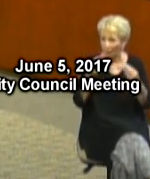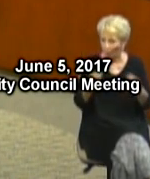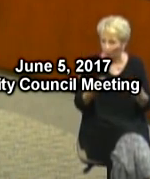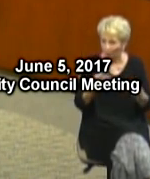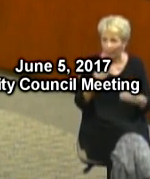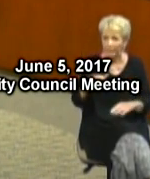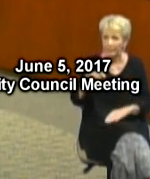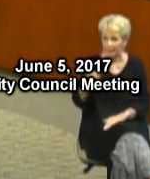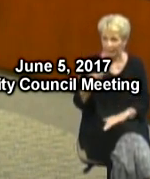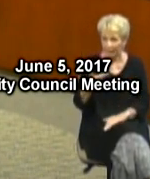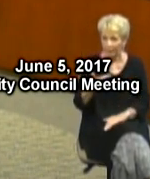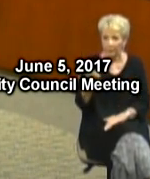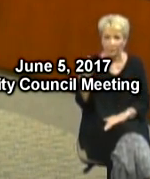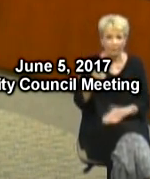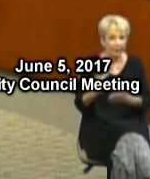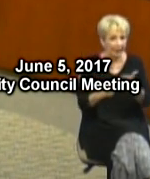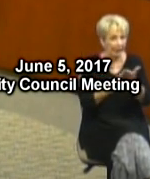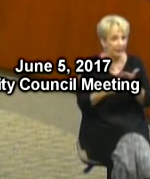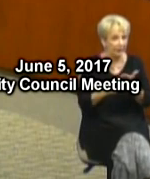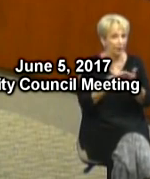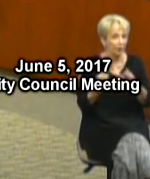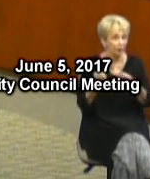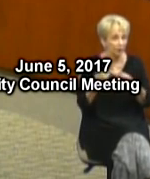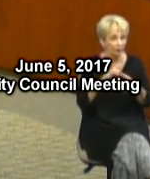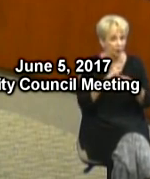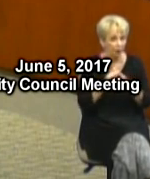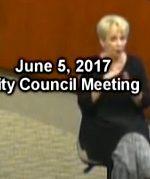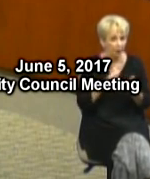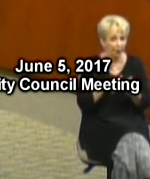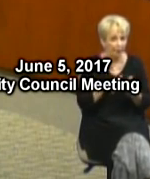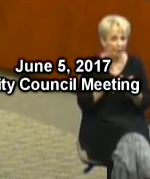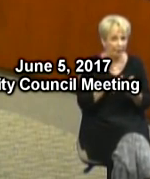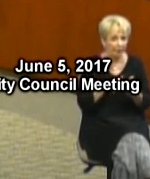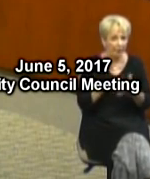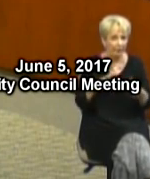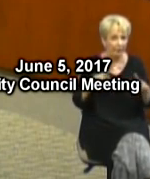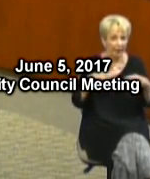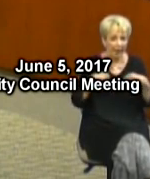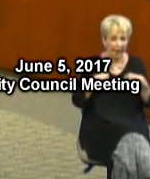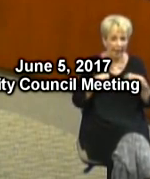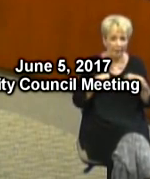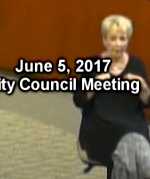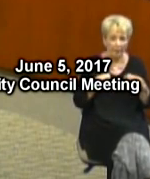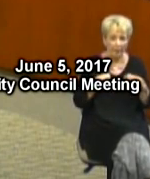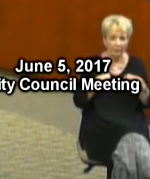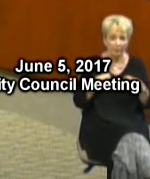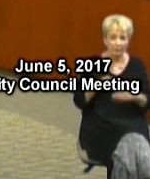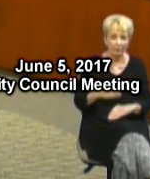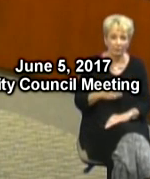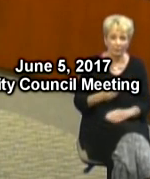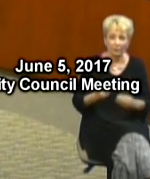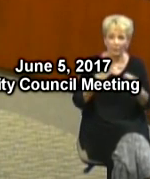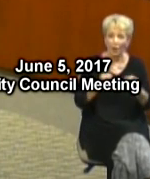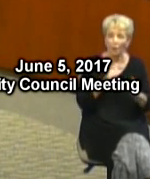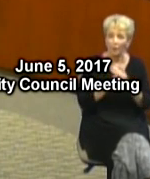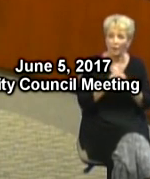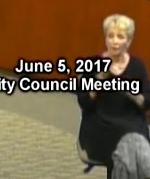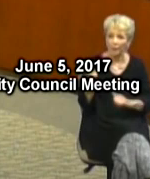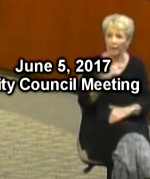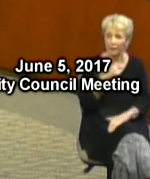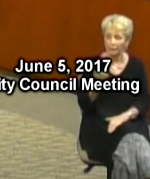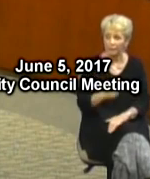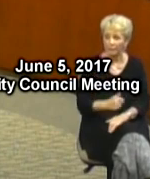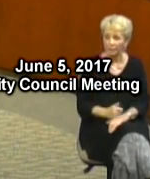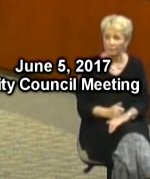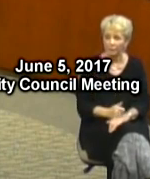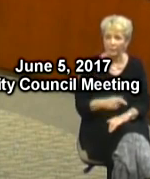And a second. Any discussion concerning that? All in favor, please signify by saying aye. Aye. Motion passes unanimous. We